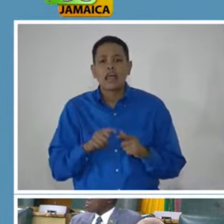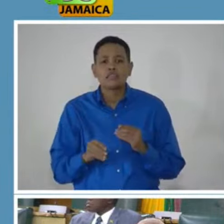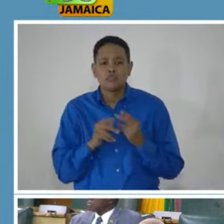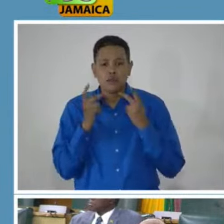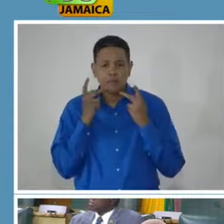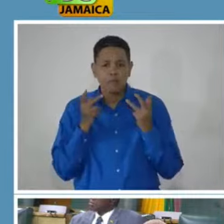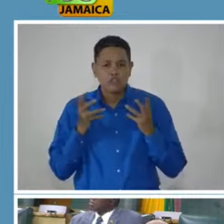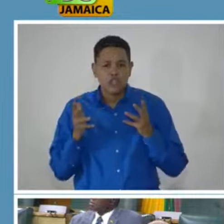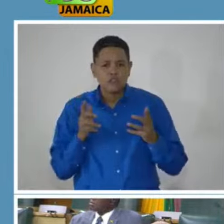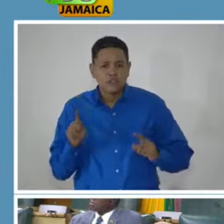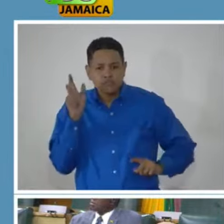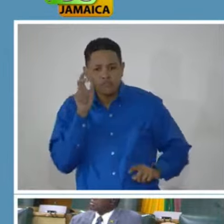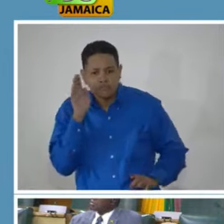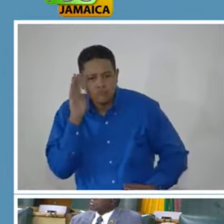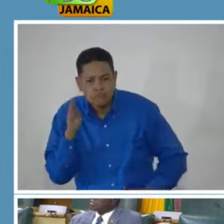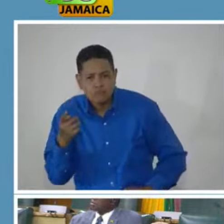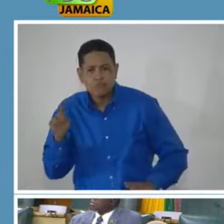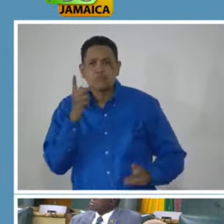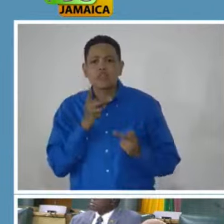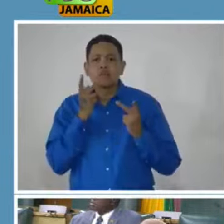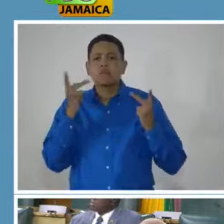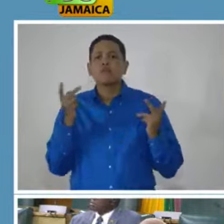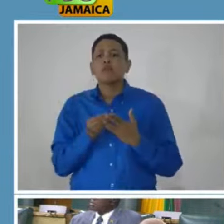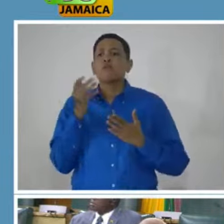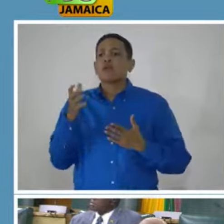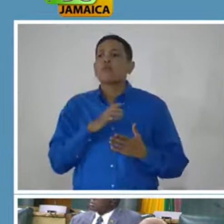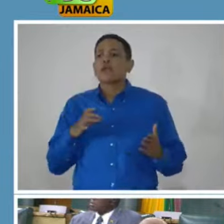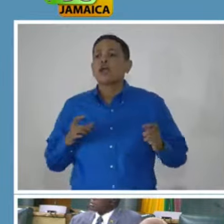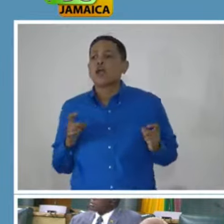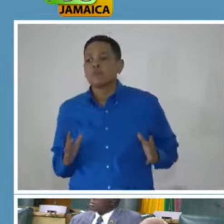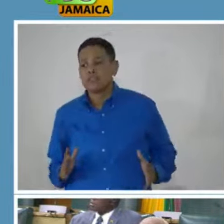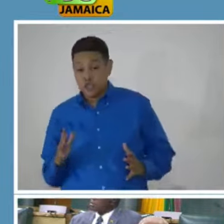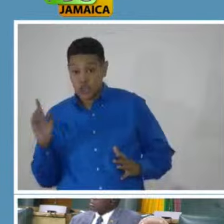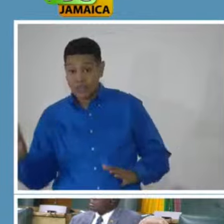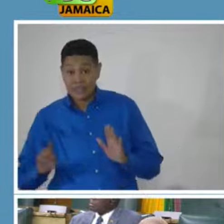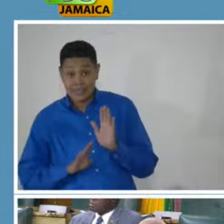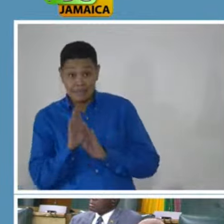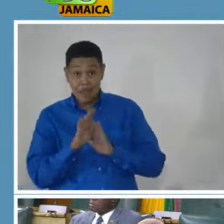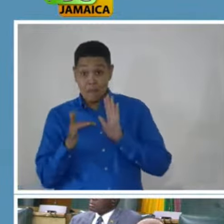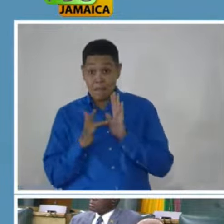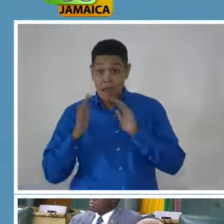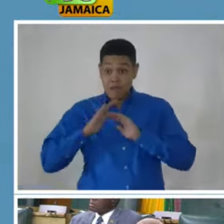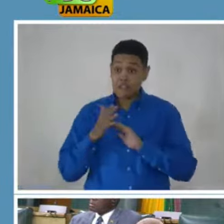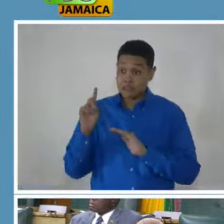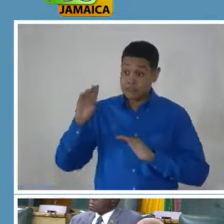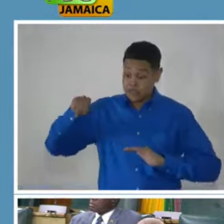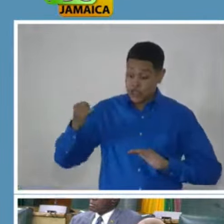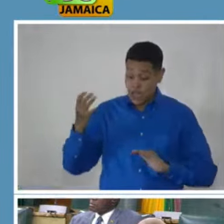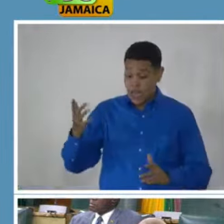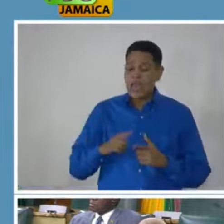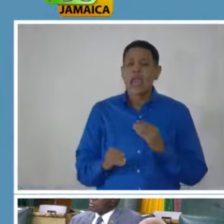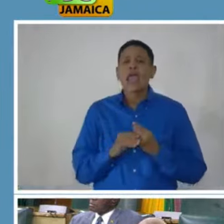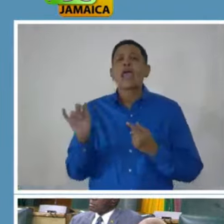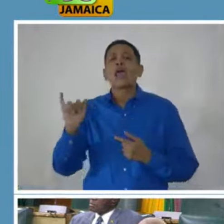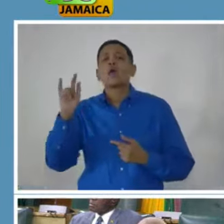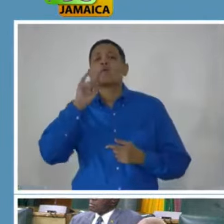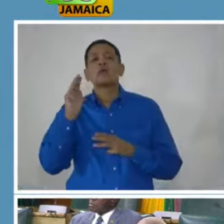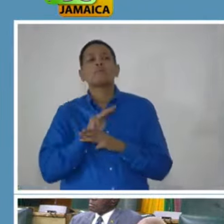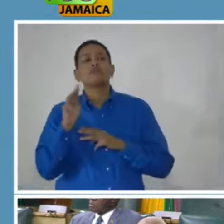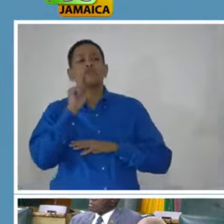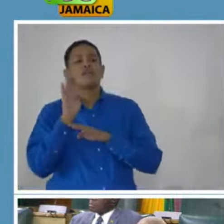Public Service, the Public Procurement Commission, the Development Bank of Jamaica, and the Ministry